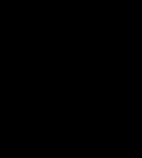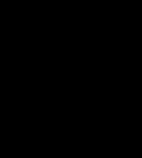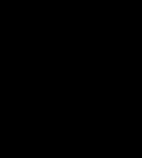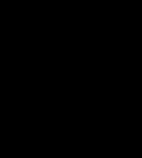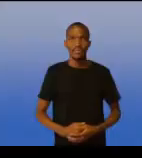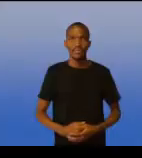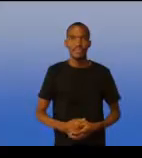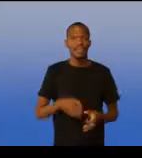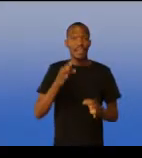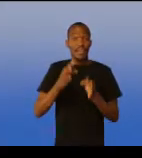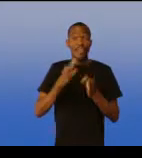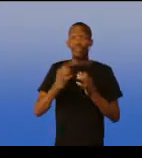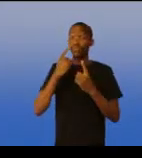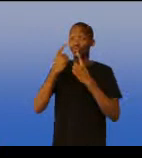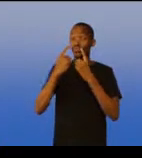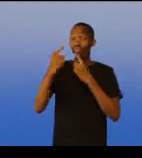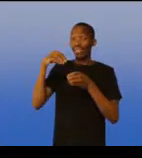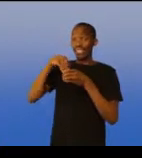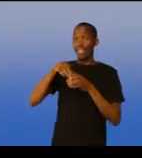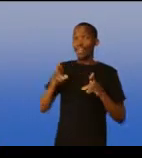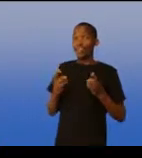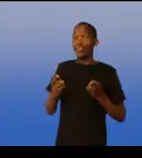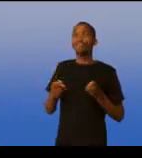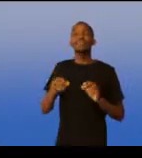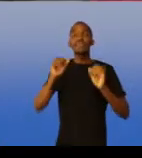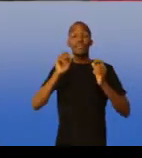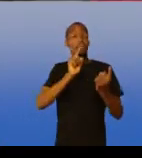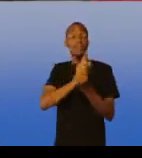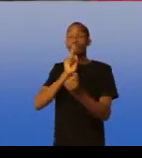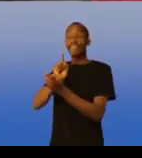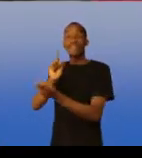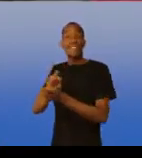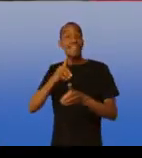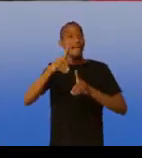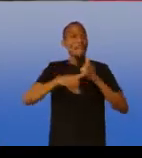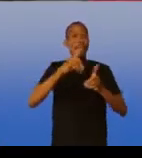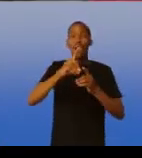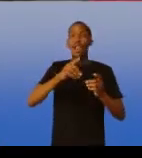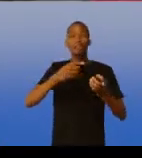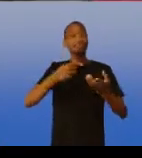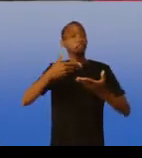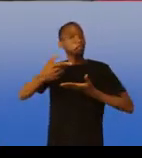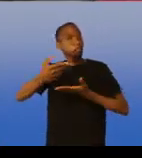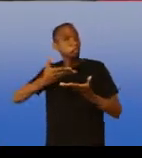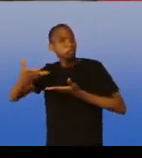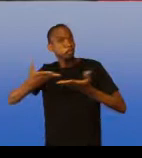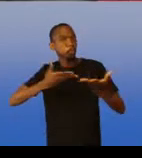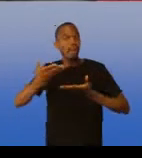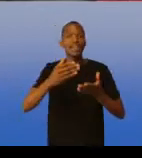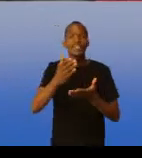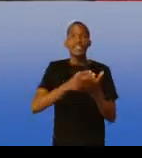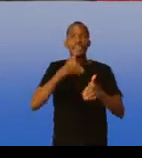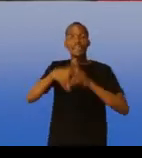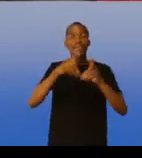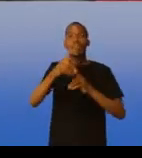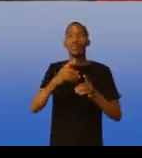When you are speaking on radio, you actually get to impact on other people. You get to impact people that you don't get to see on everyday life.